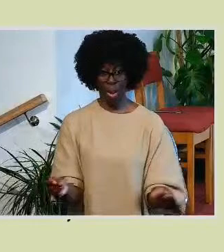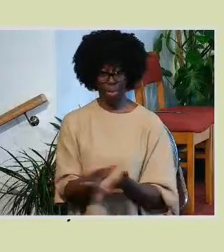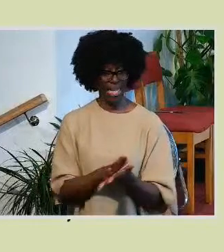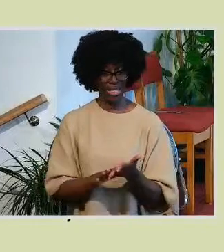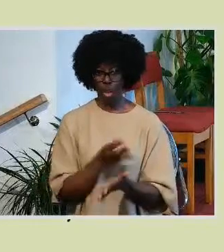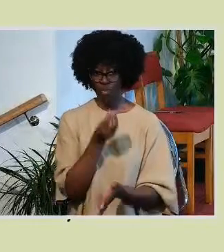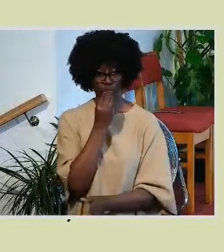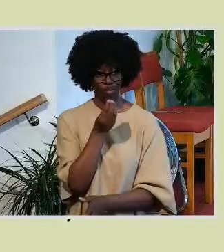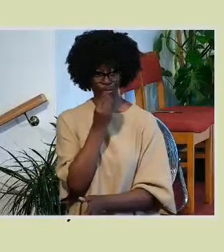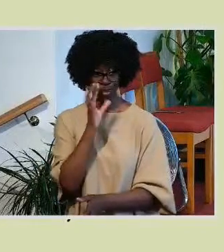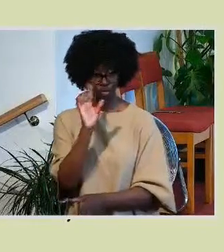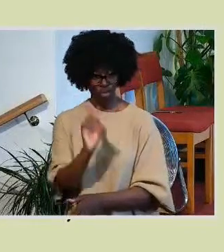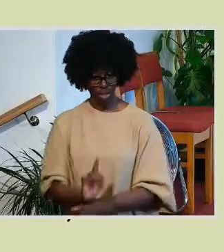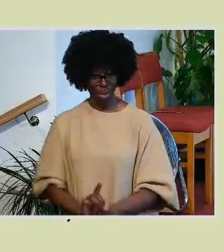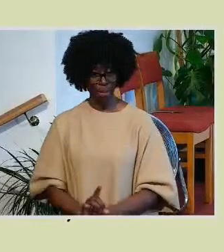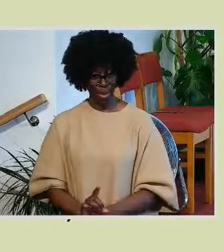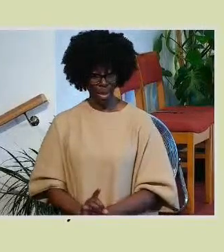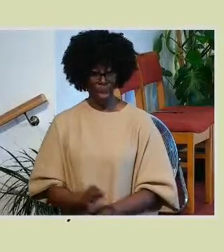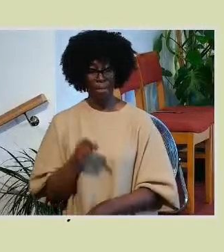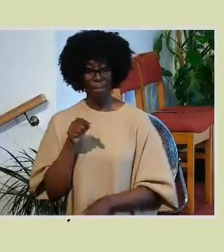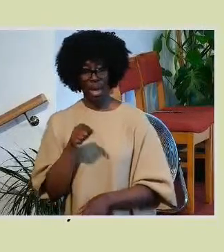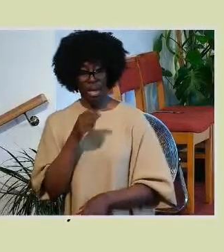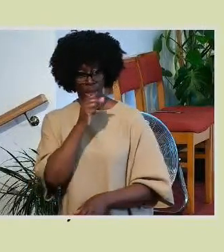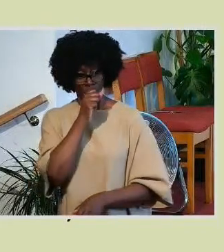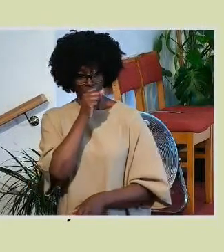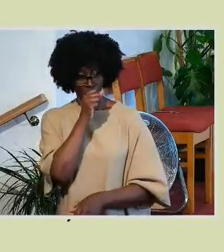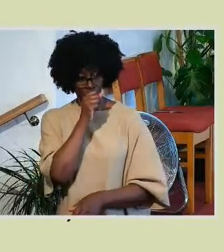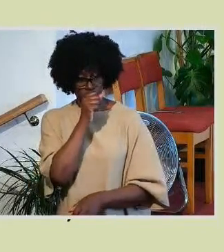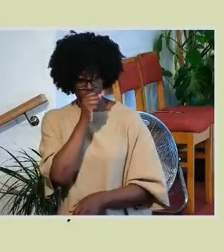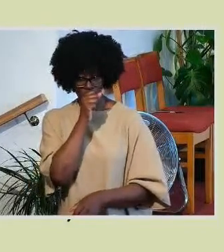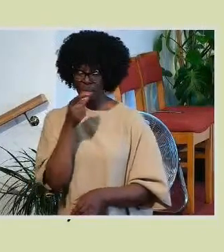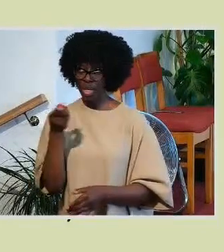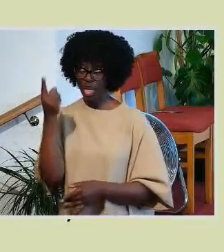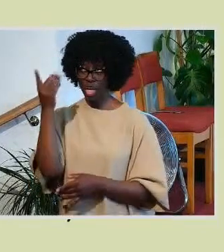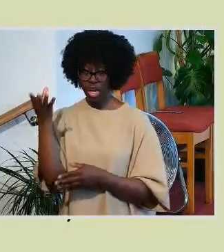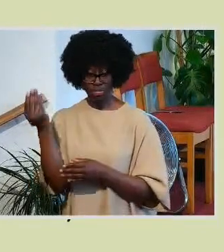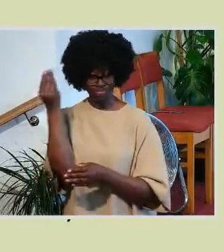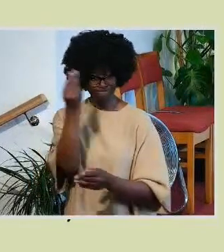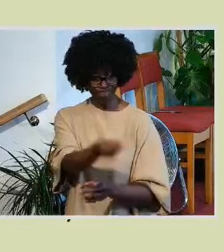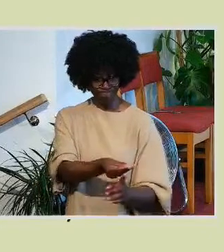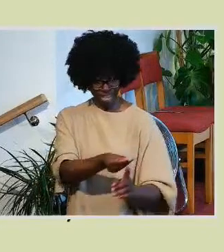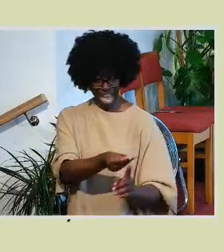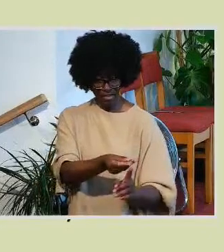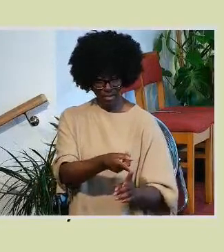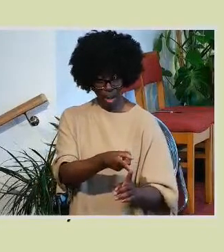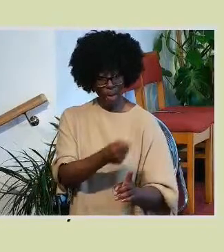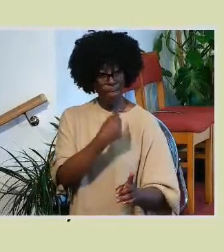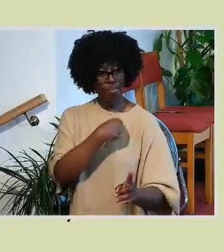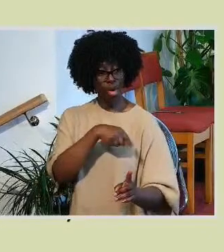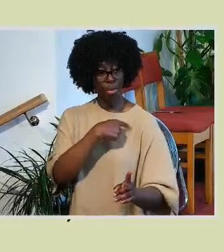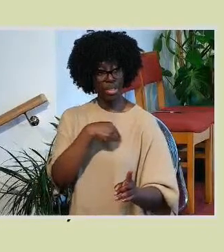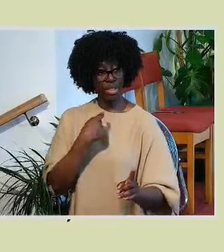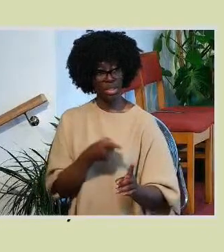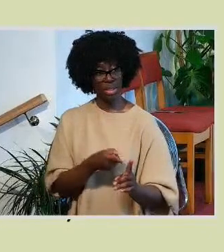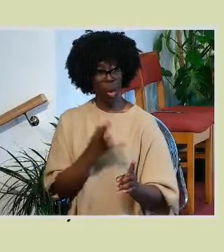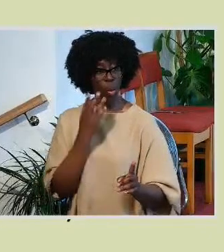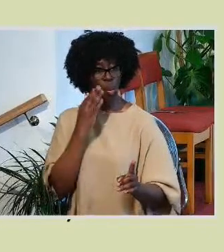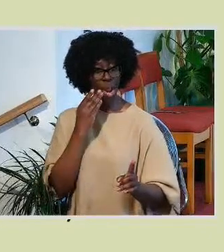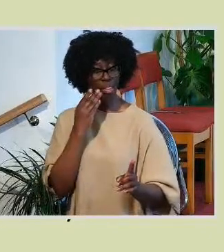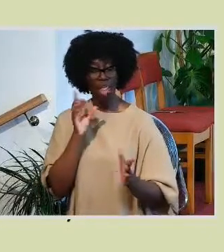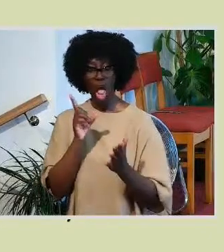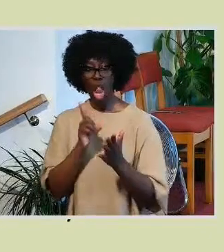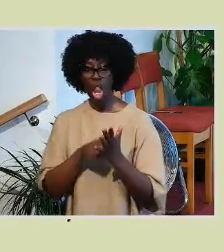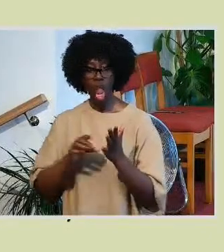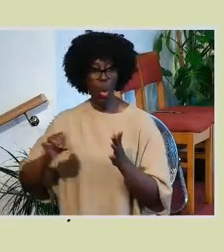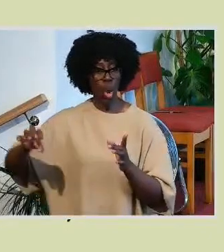there's a wonderful promise there that it says, "I will restore to you the years that the swarming locust has eaten,